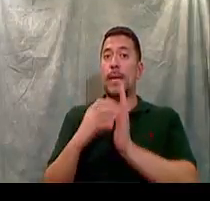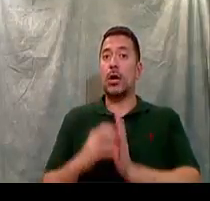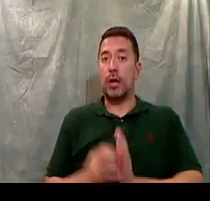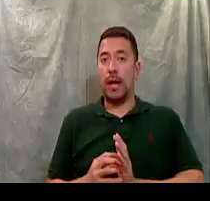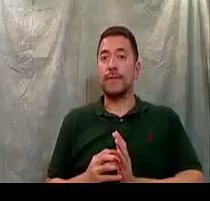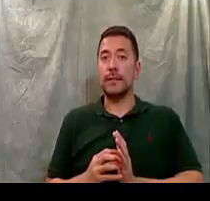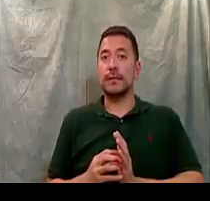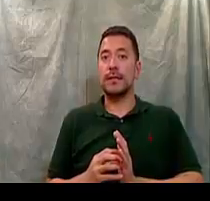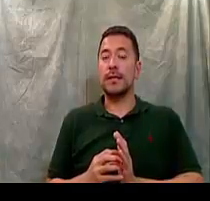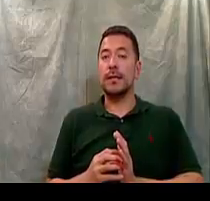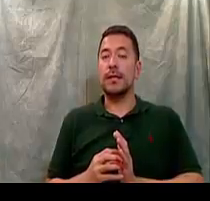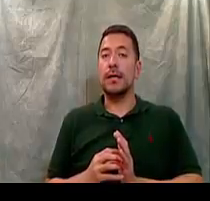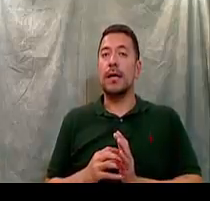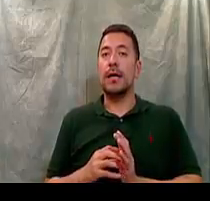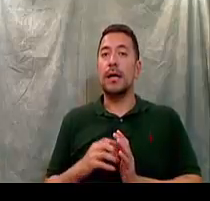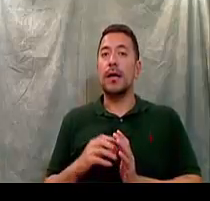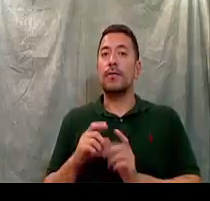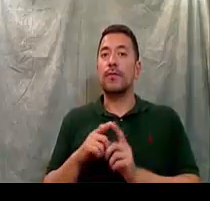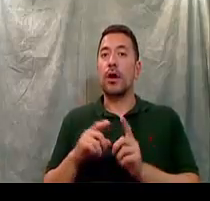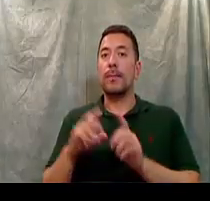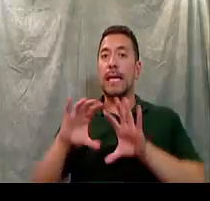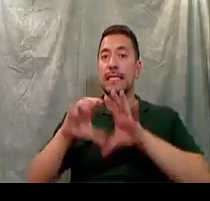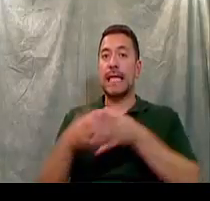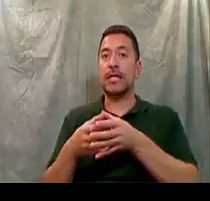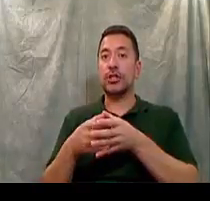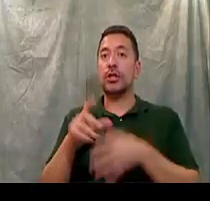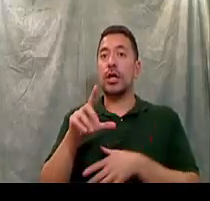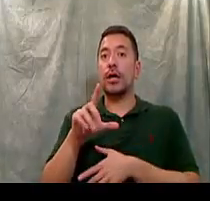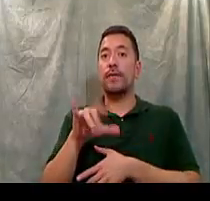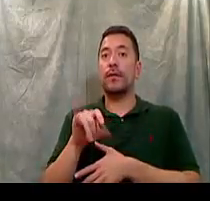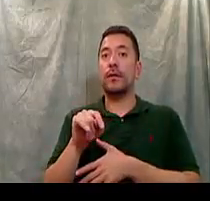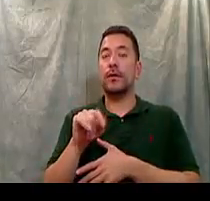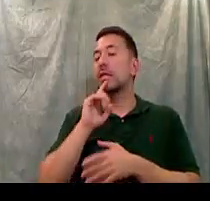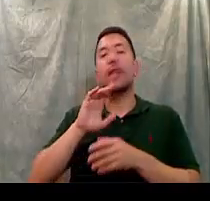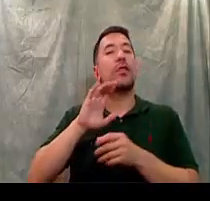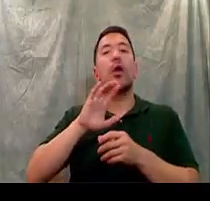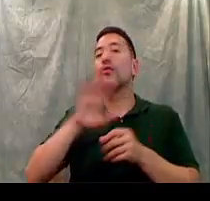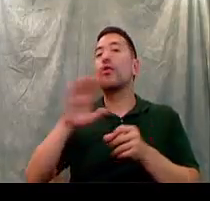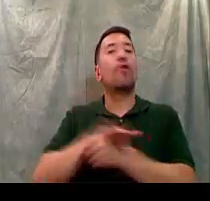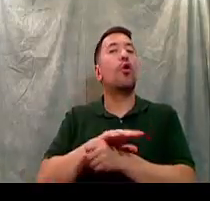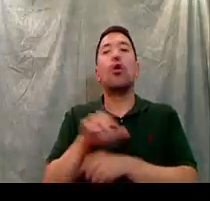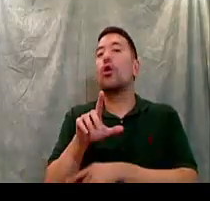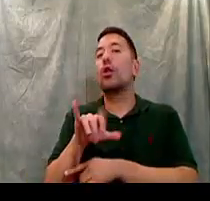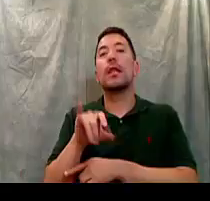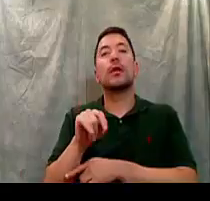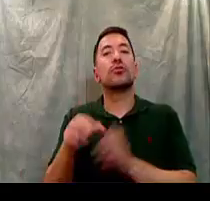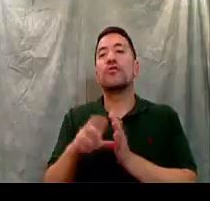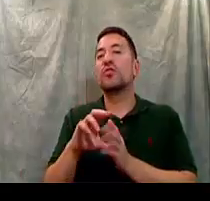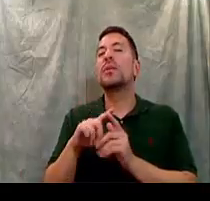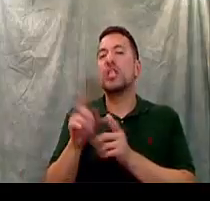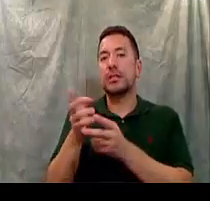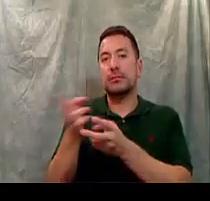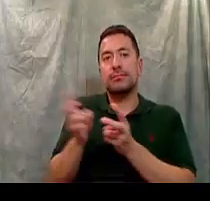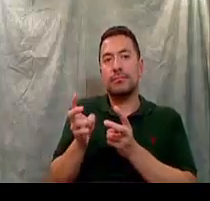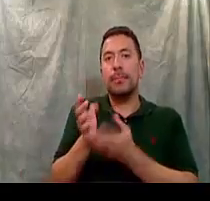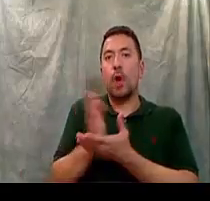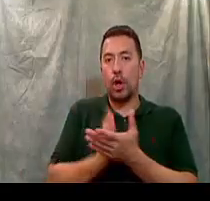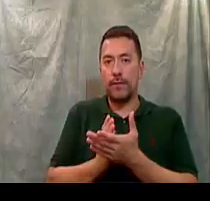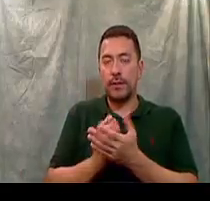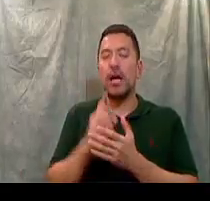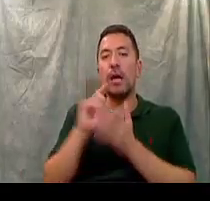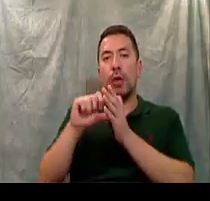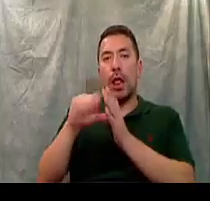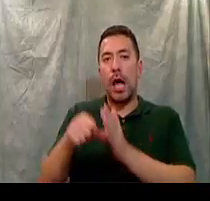of a section of a literature review. It's not the entire literature review. So I just want to highlight some of the things that were